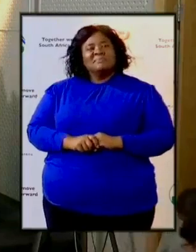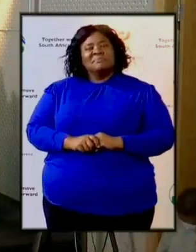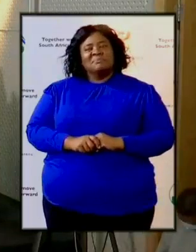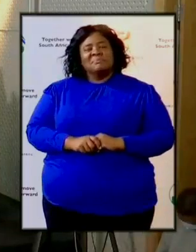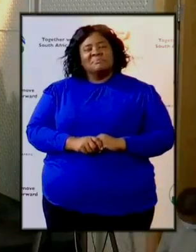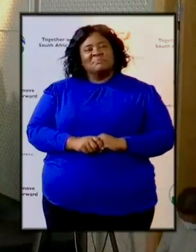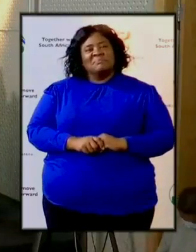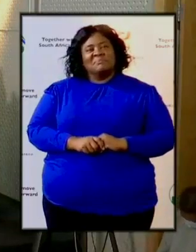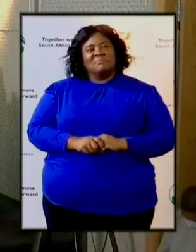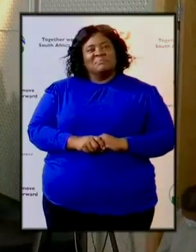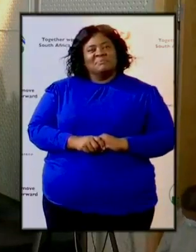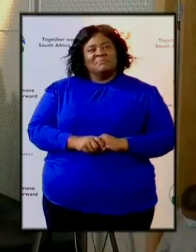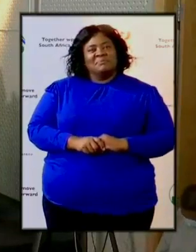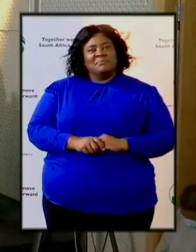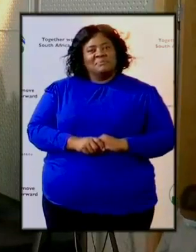I think the